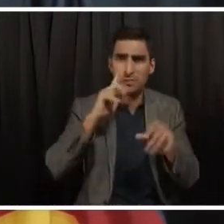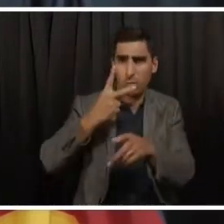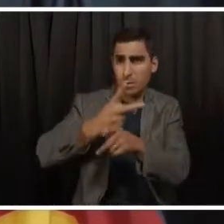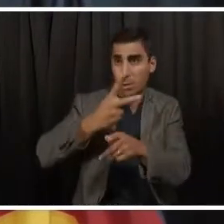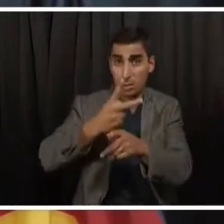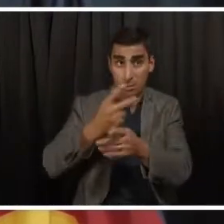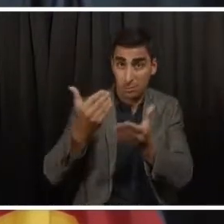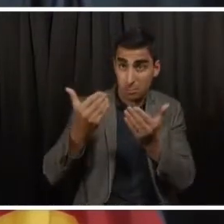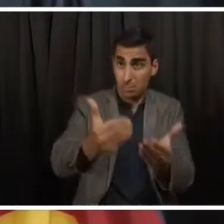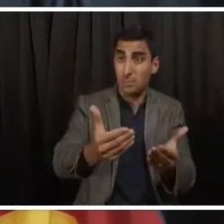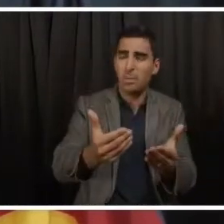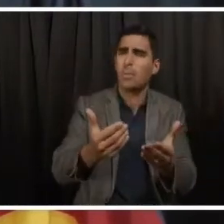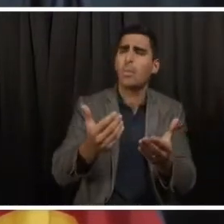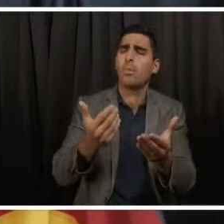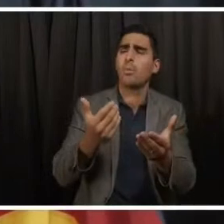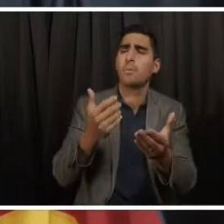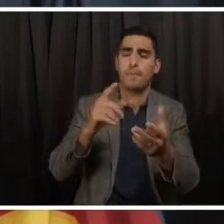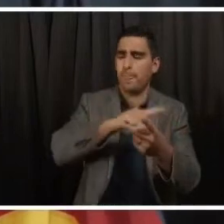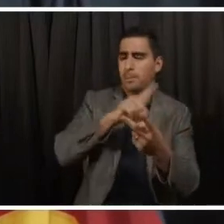the economy,